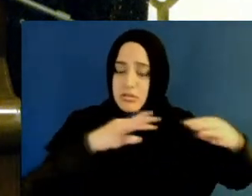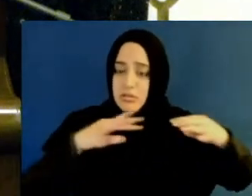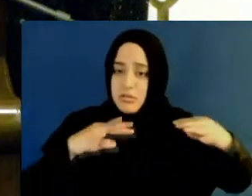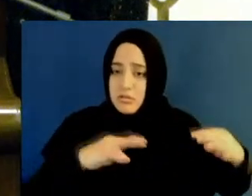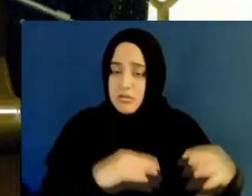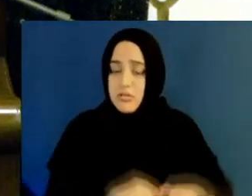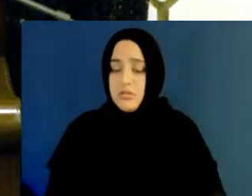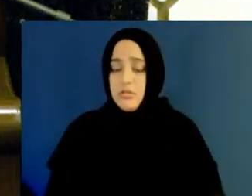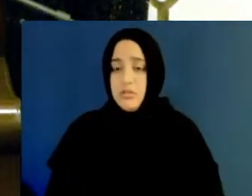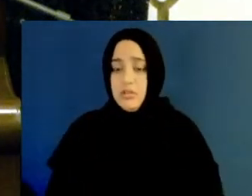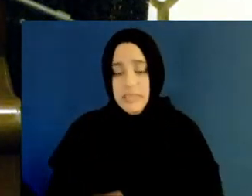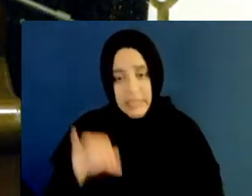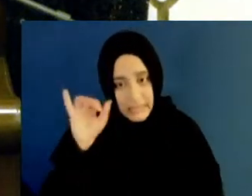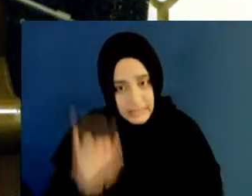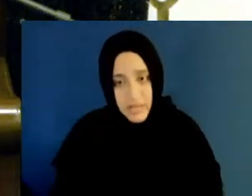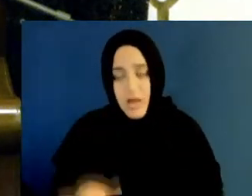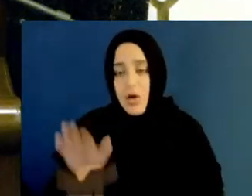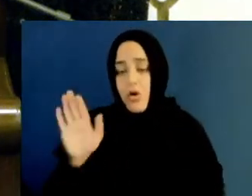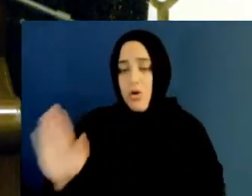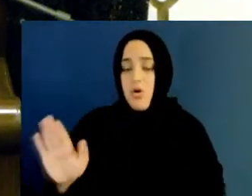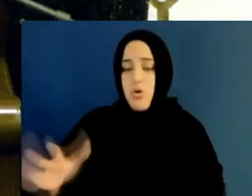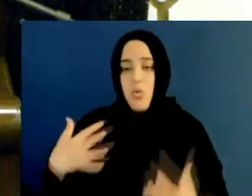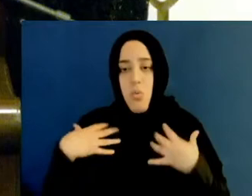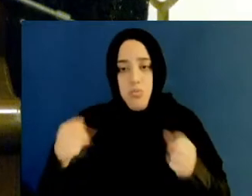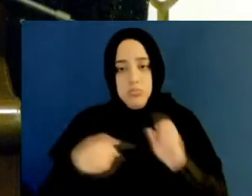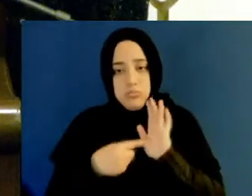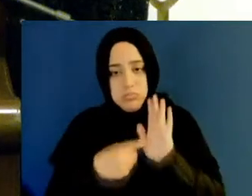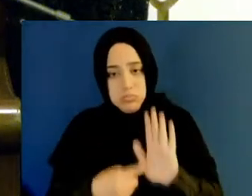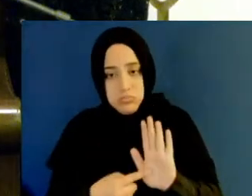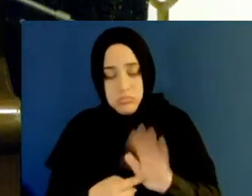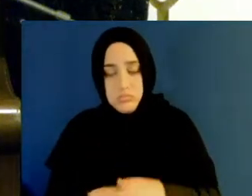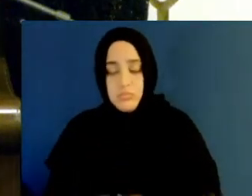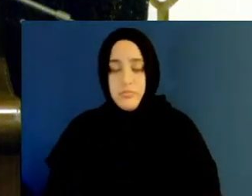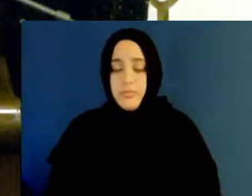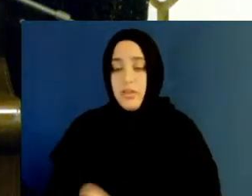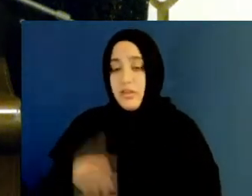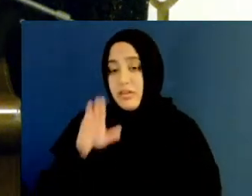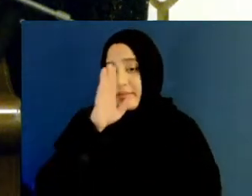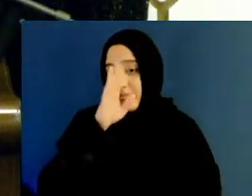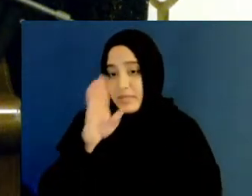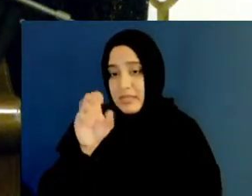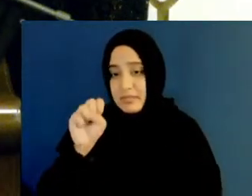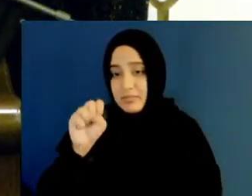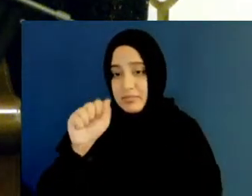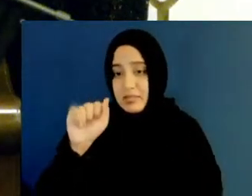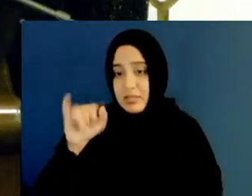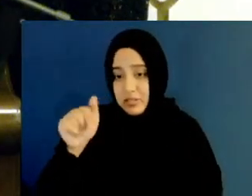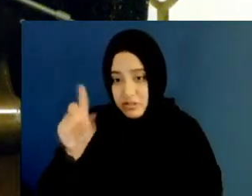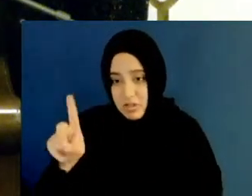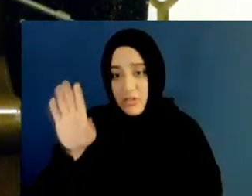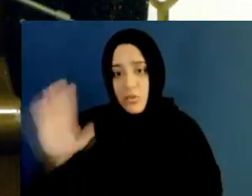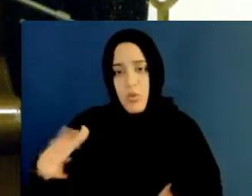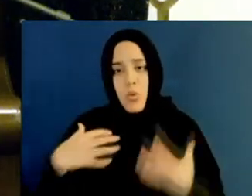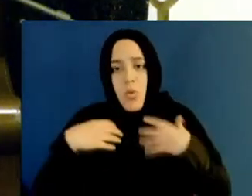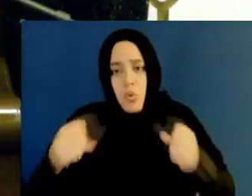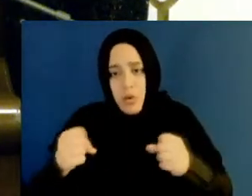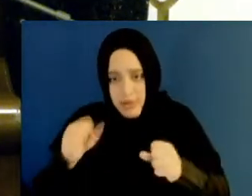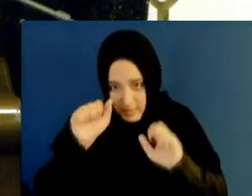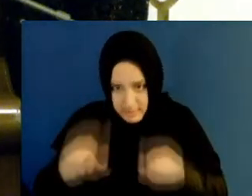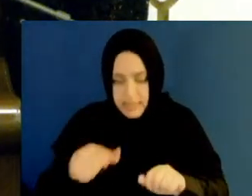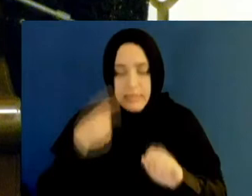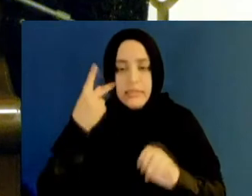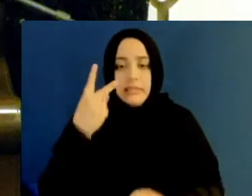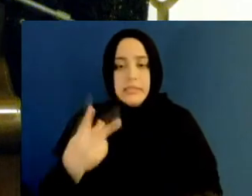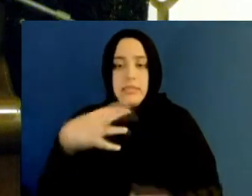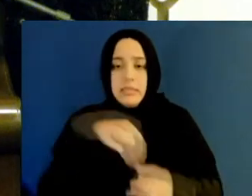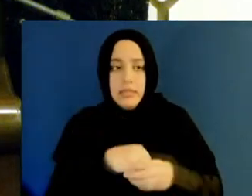Sajjad. One shade of courage you have seen on the battlefield. Second shade of